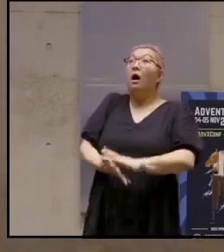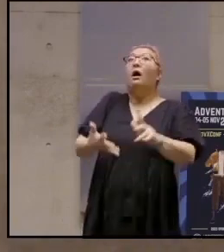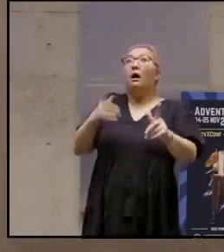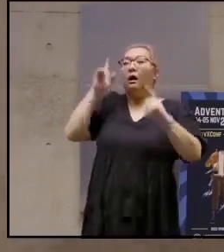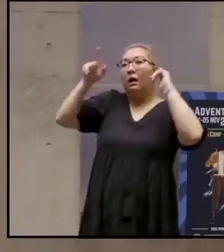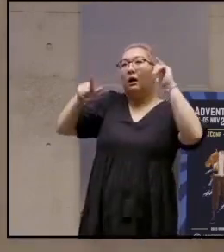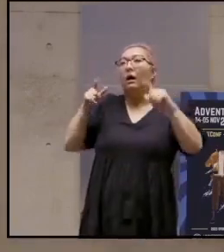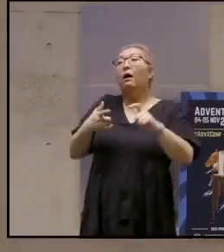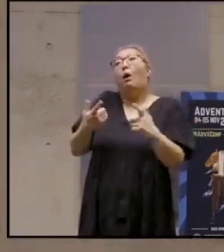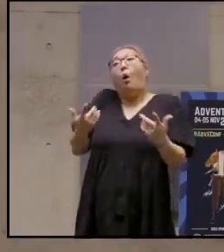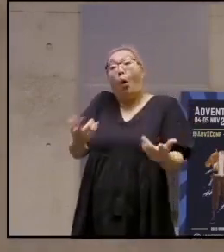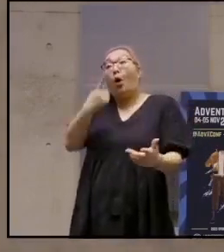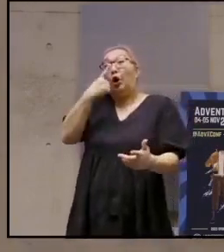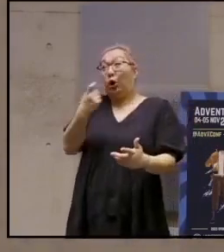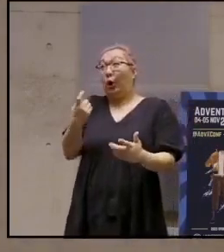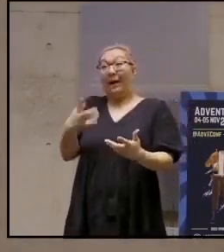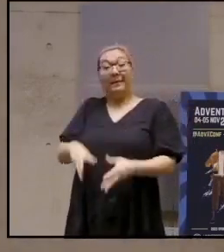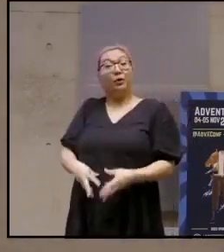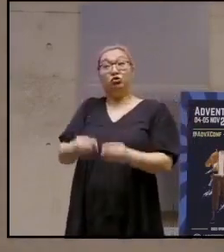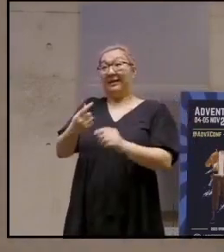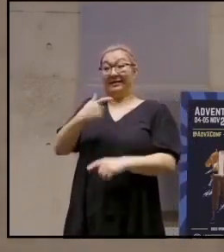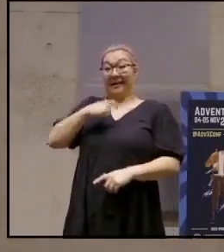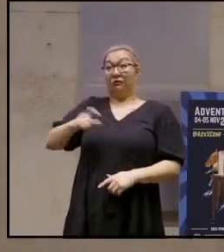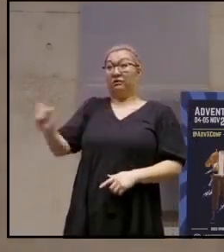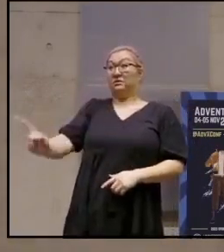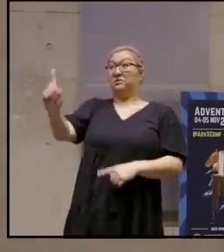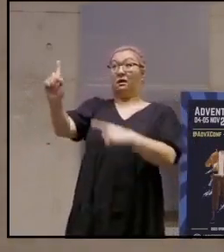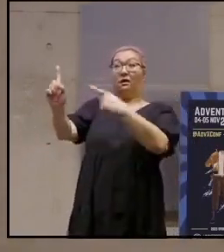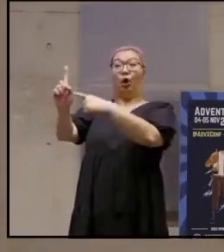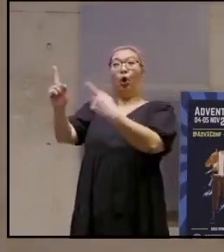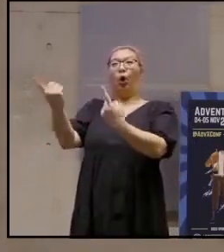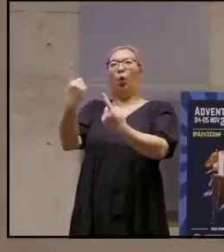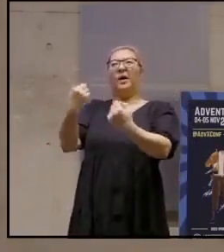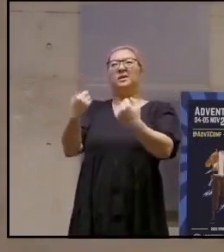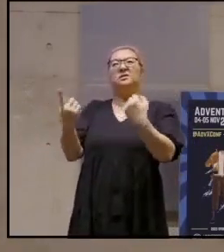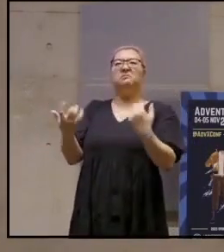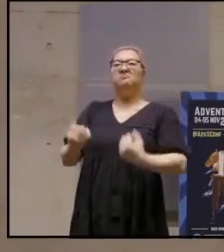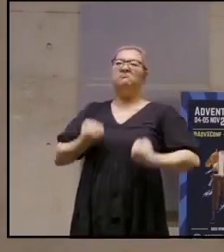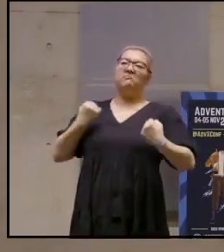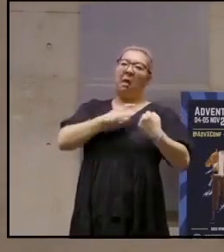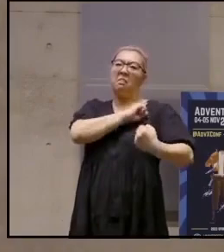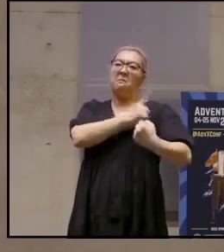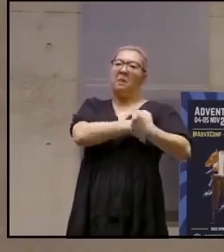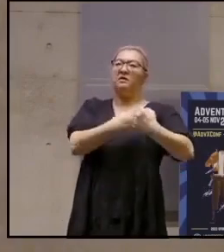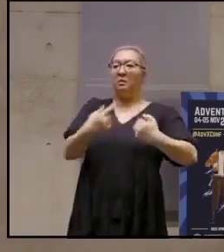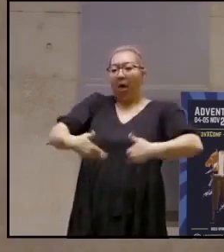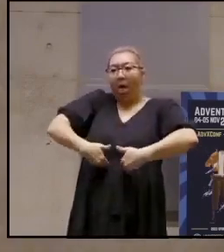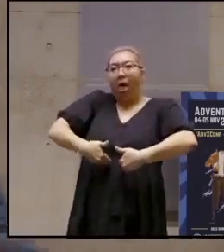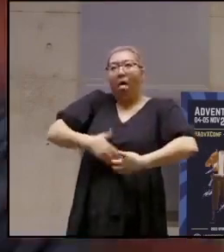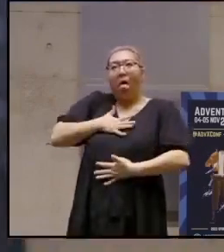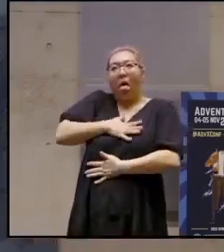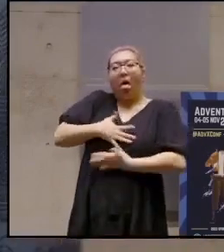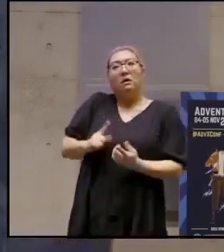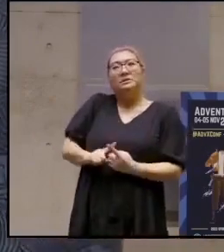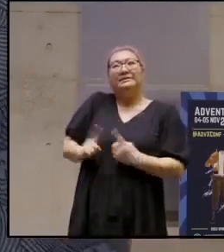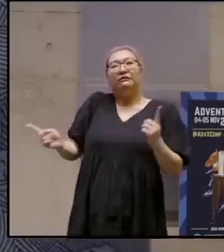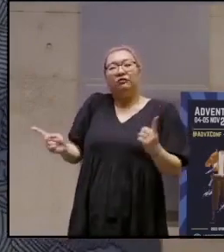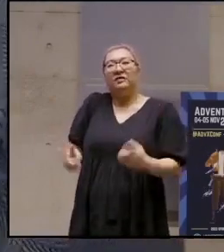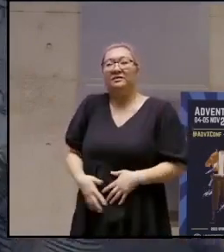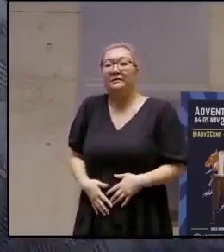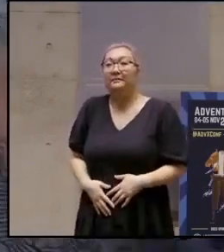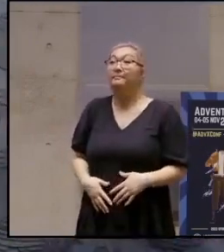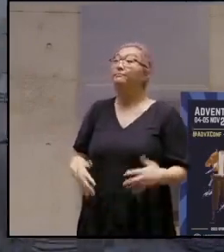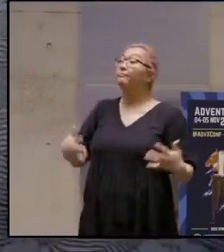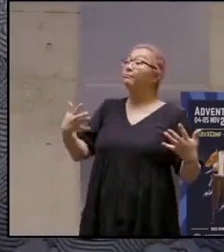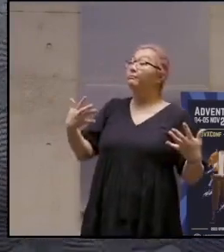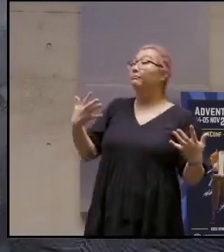character who is nominally the muscle, more organized, more professional, but less charismatic. Maybe your protagonist gets to be the